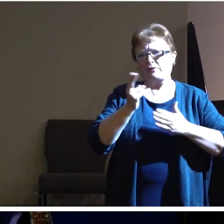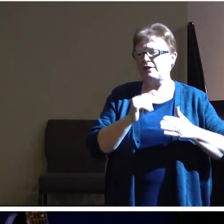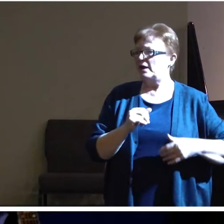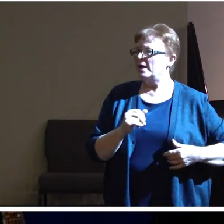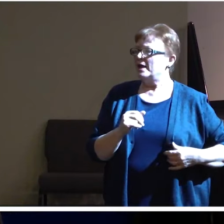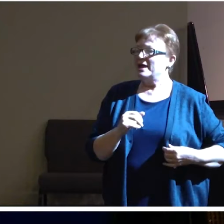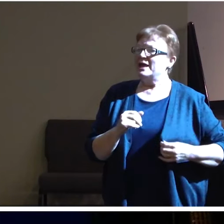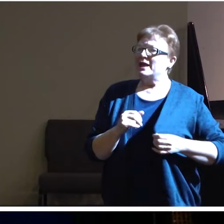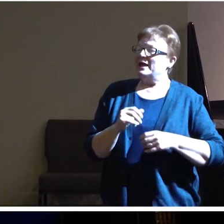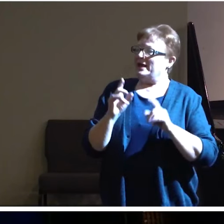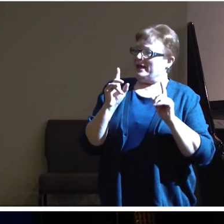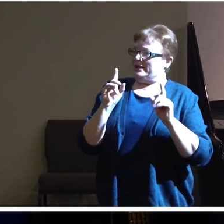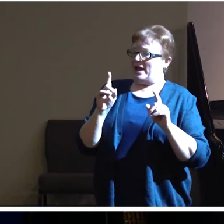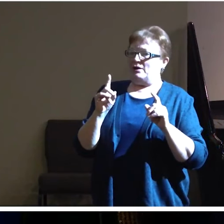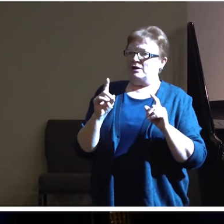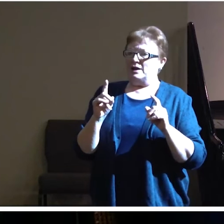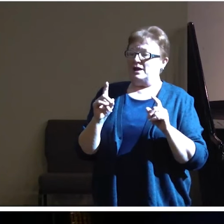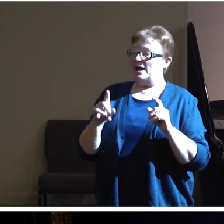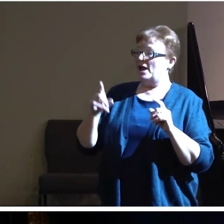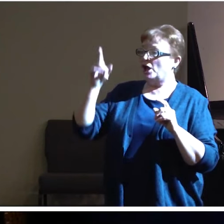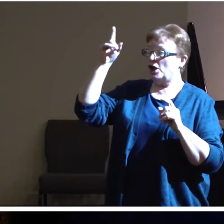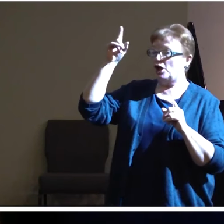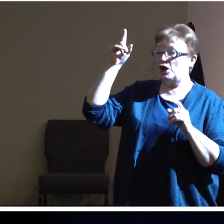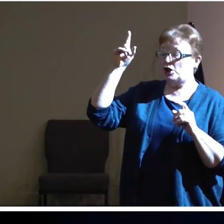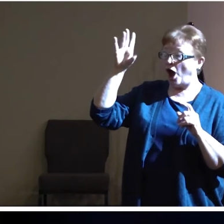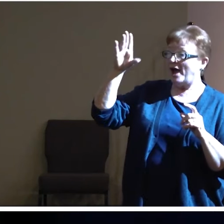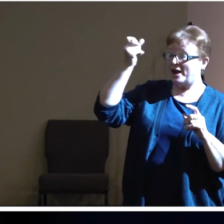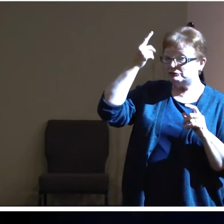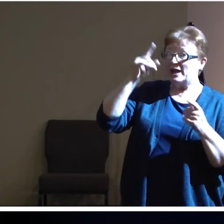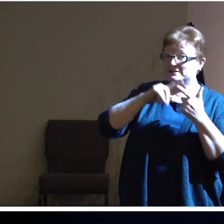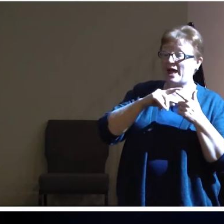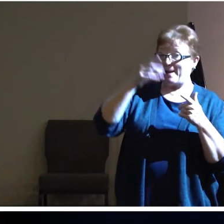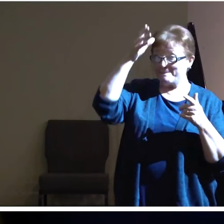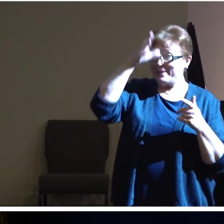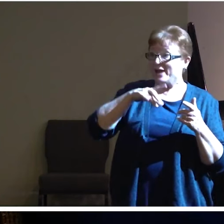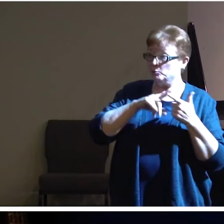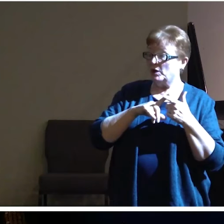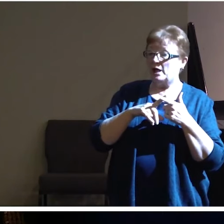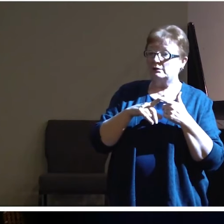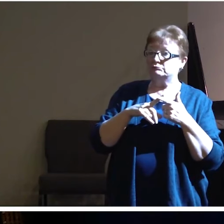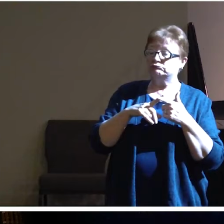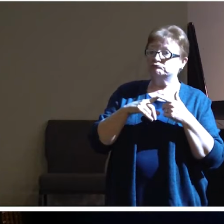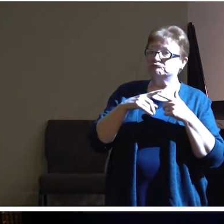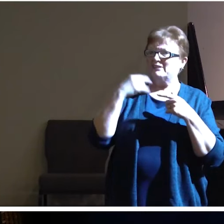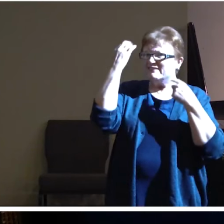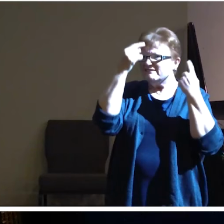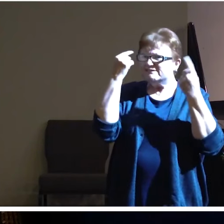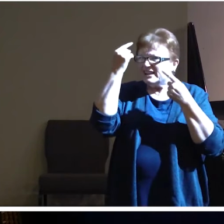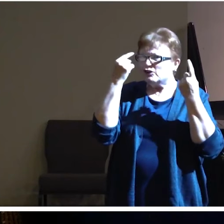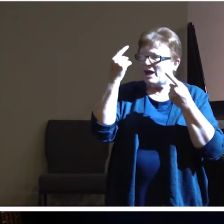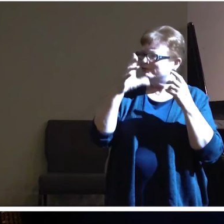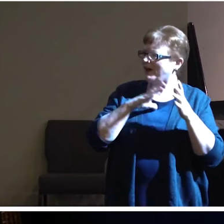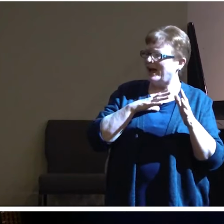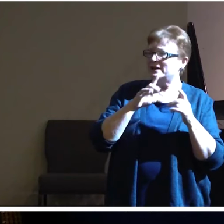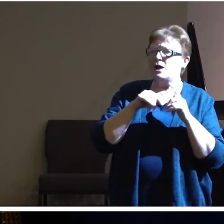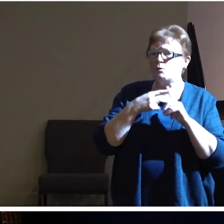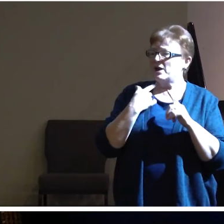human reasoning. For example, in 1 John chapter 4, we're called to test the spirits.